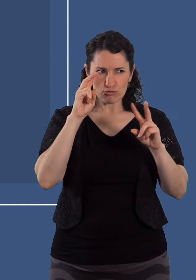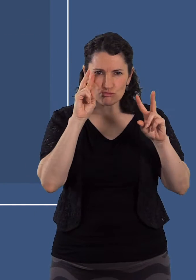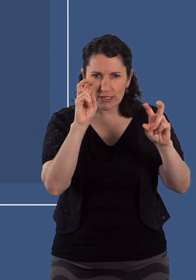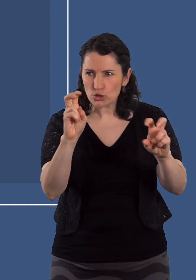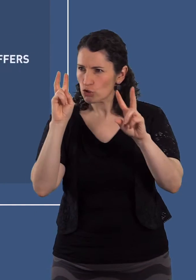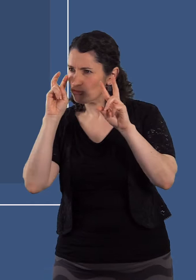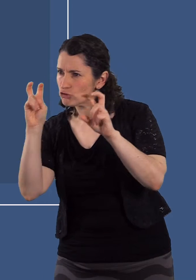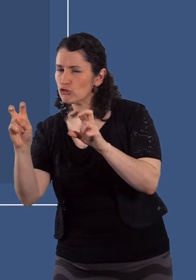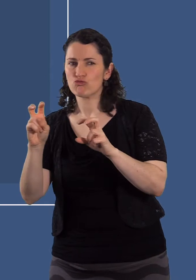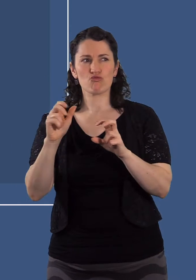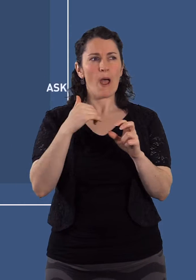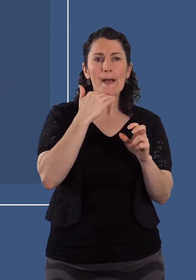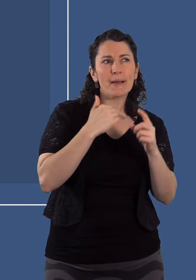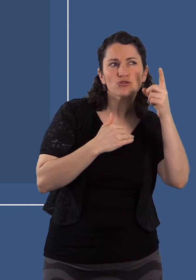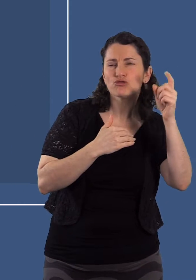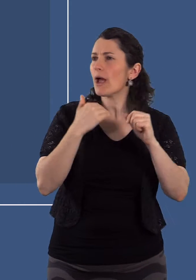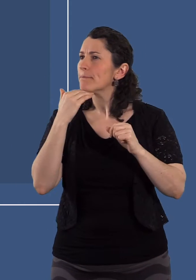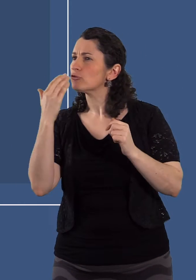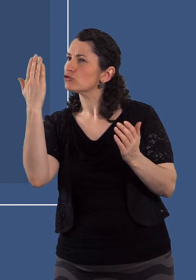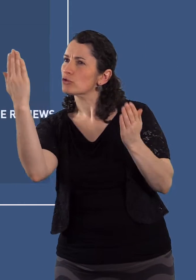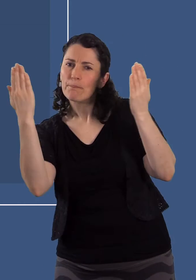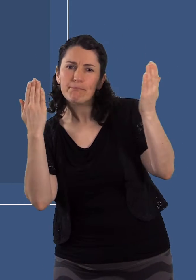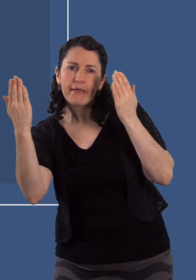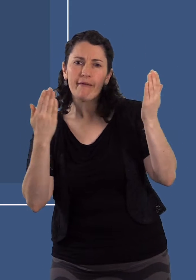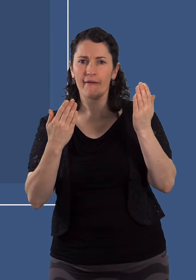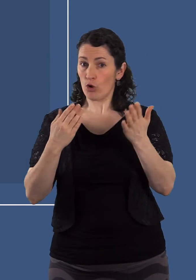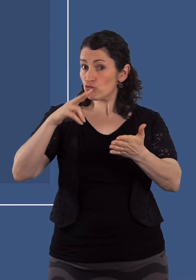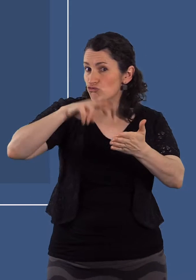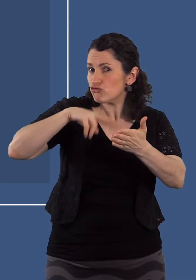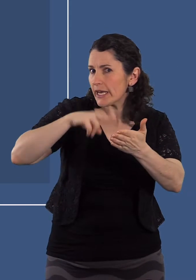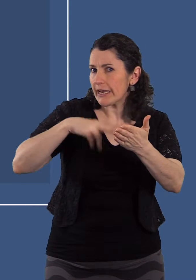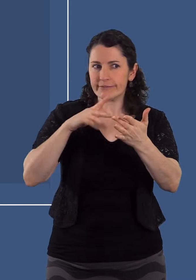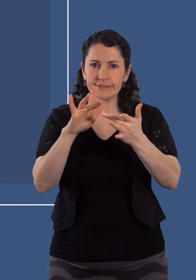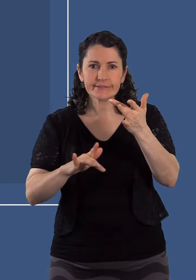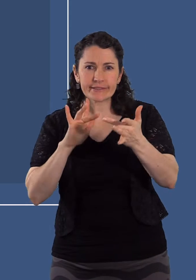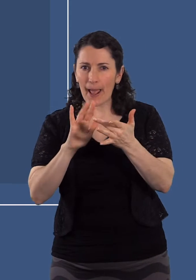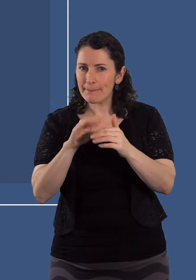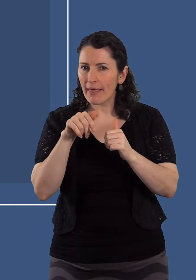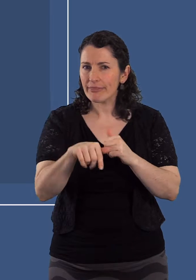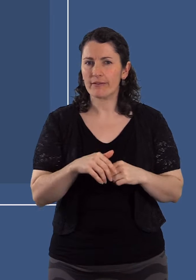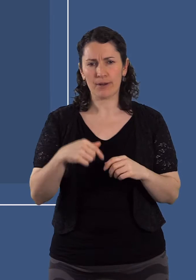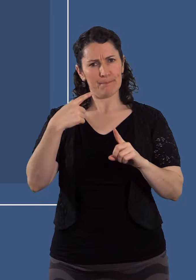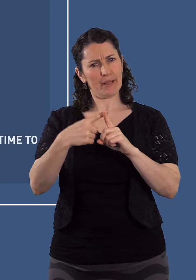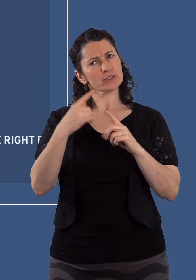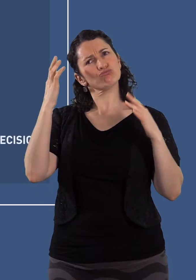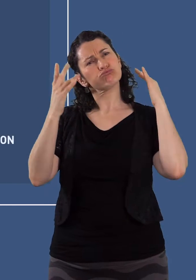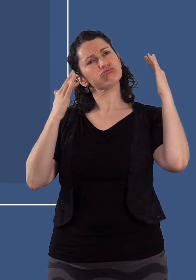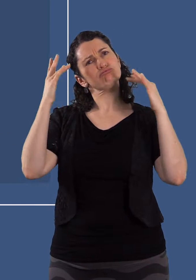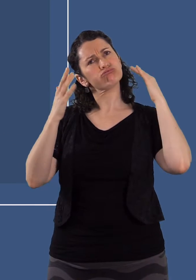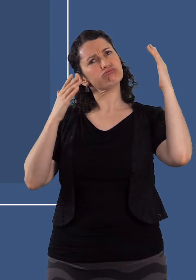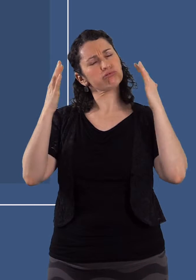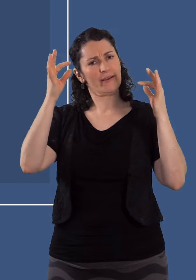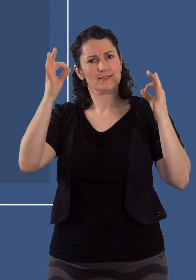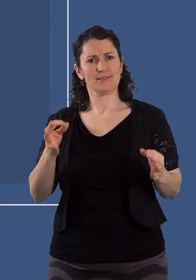research first. Compare offers, ask questions, read independent online reviews on the product or service provider, and take